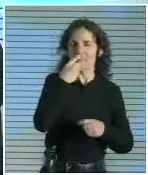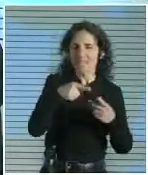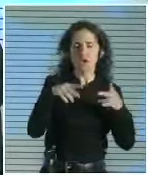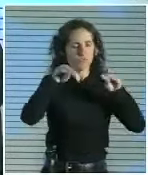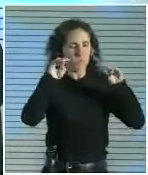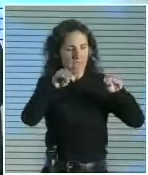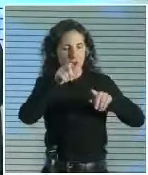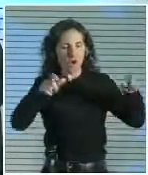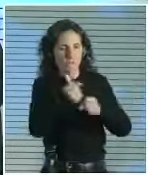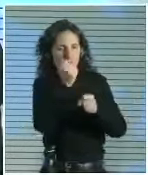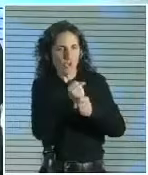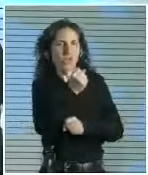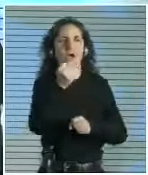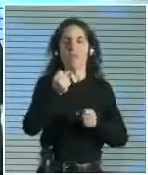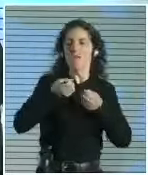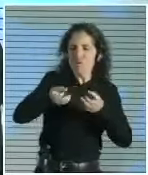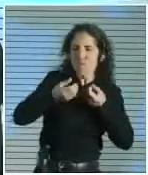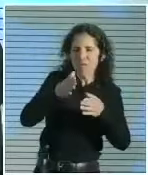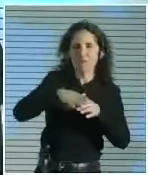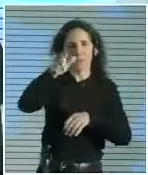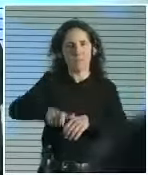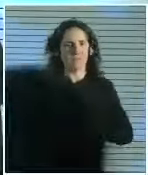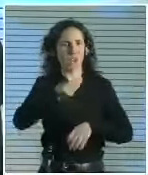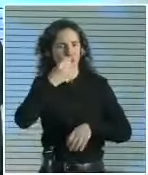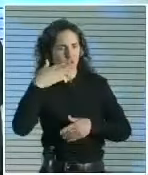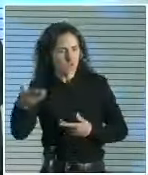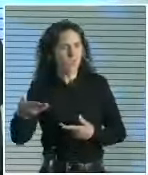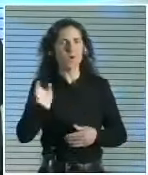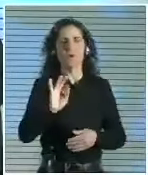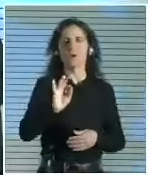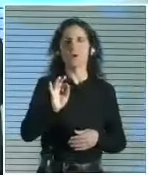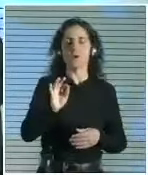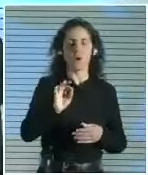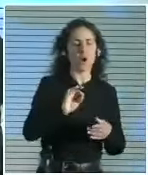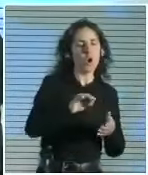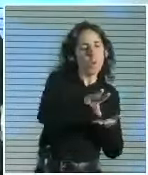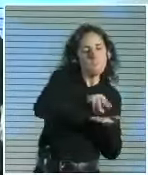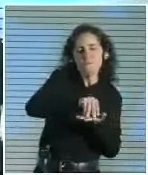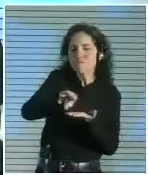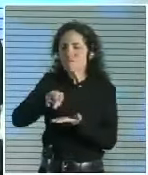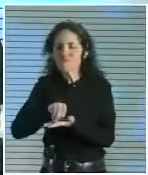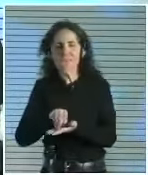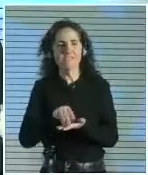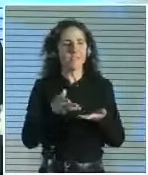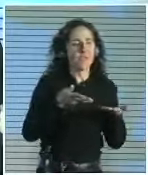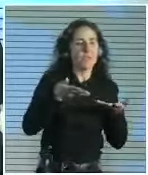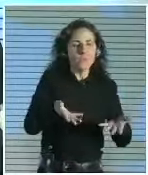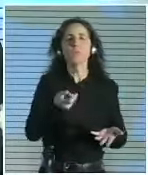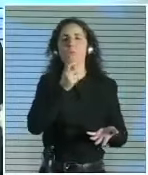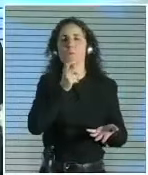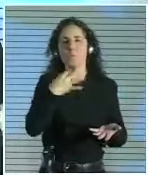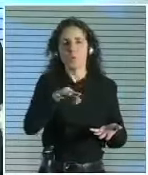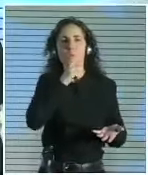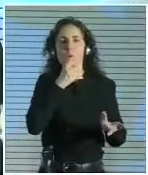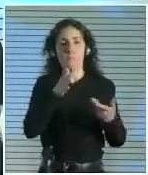serve a buffet that doesn't produce 50%, waste 50% of the procured food or something like this. And then